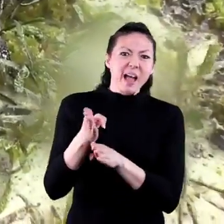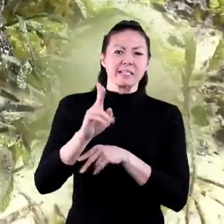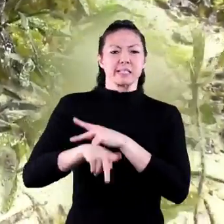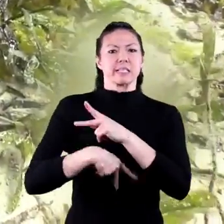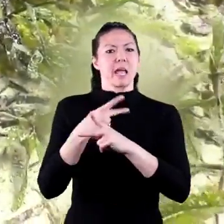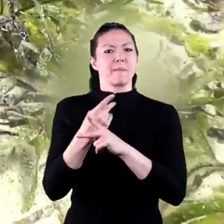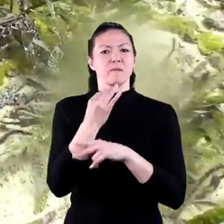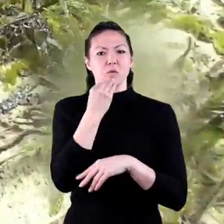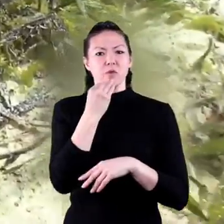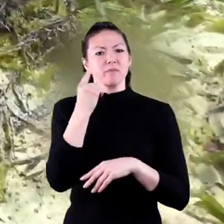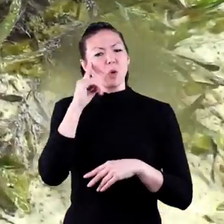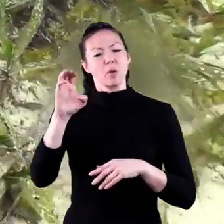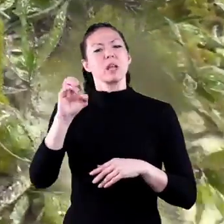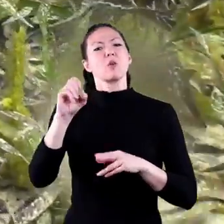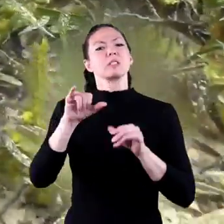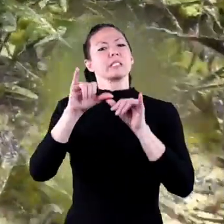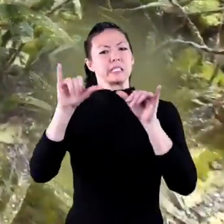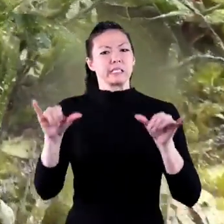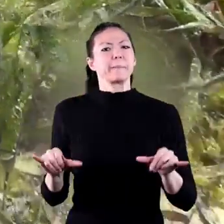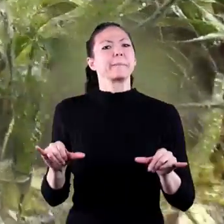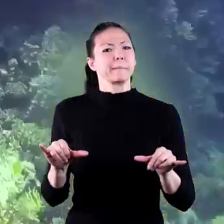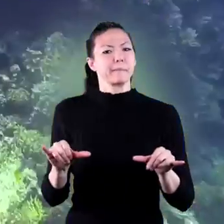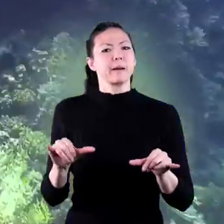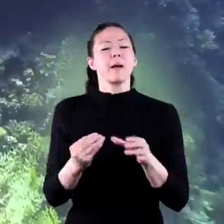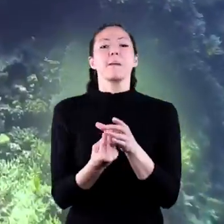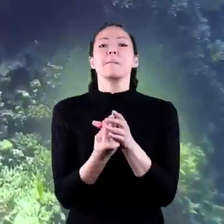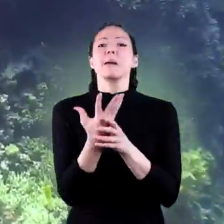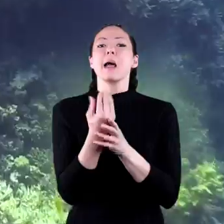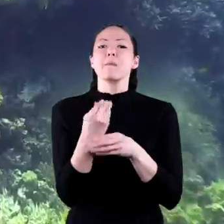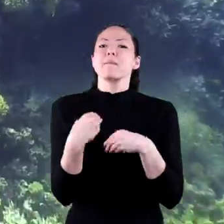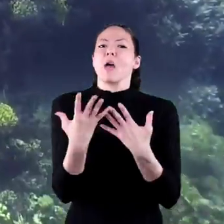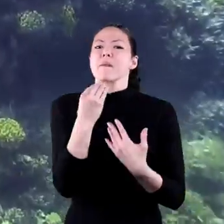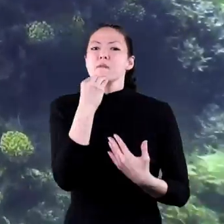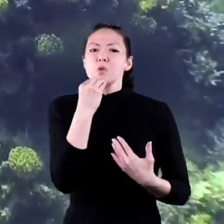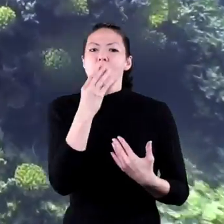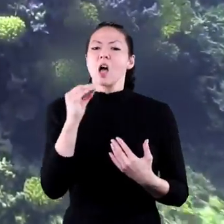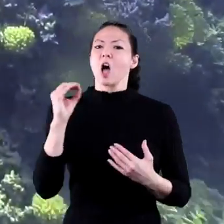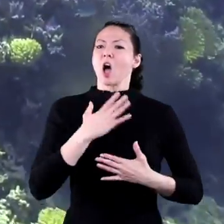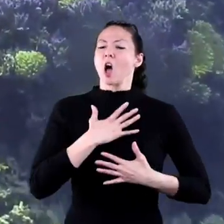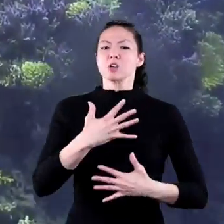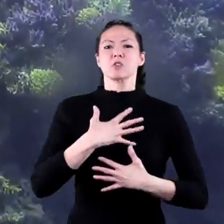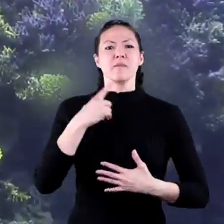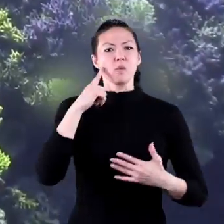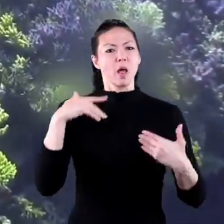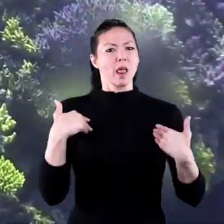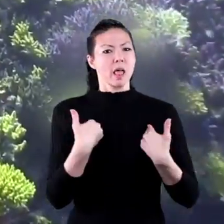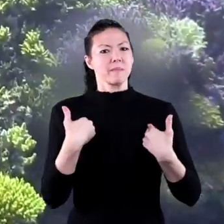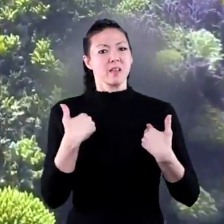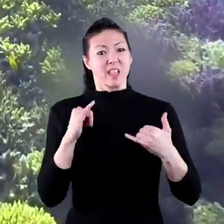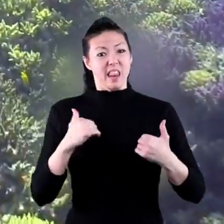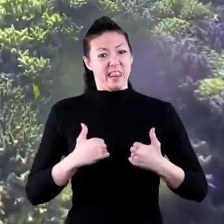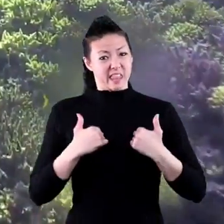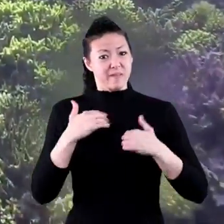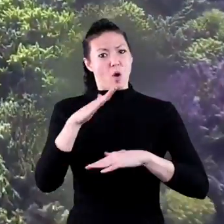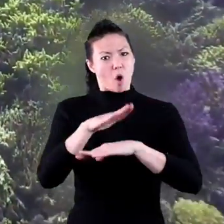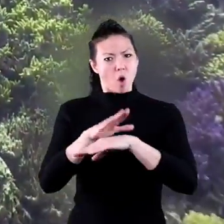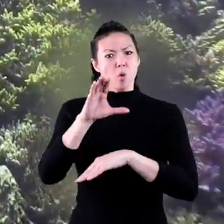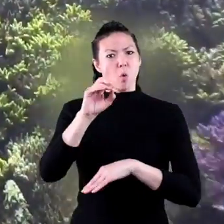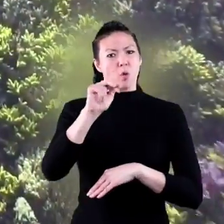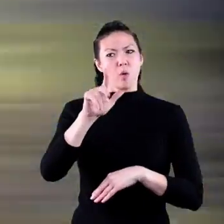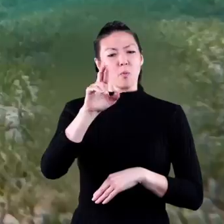of plants in the coral reef ecosystem. The plants provide food and oxygen to the animals that live on the coral